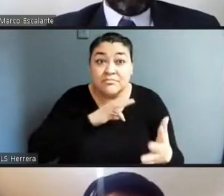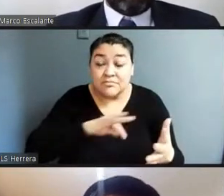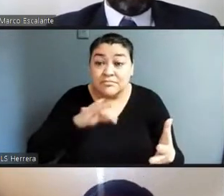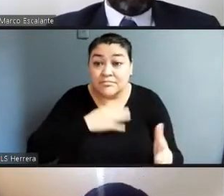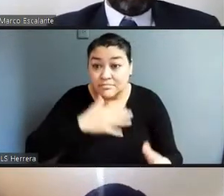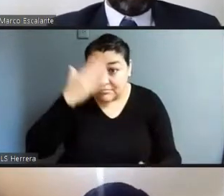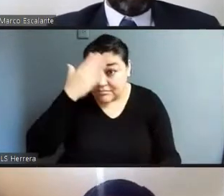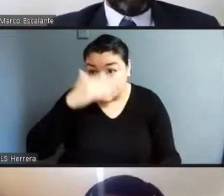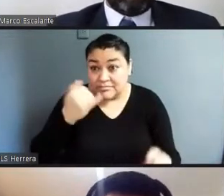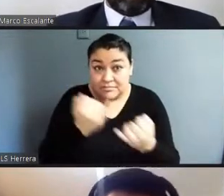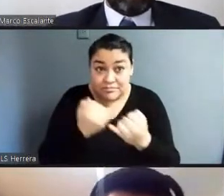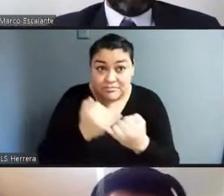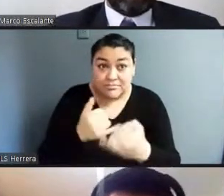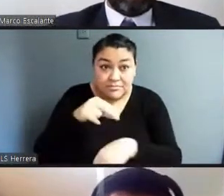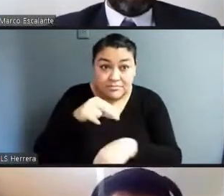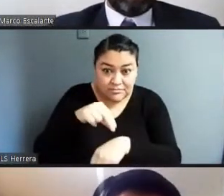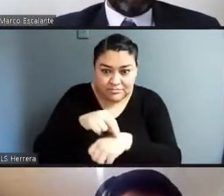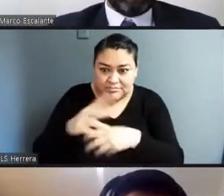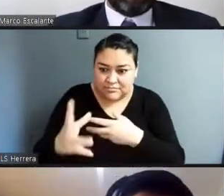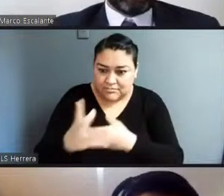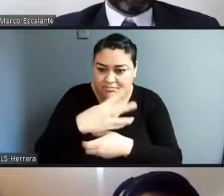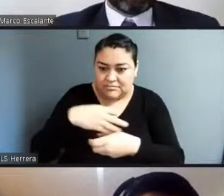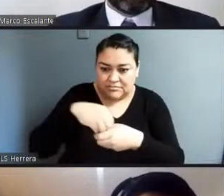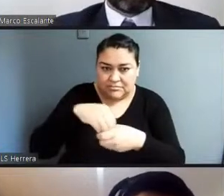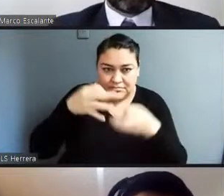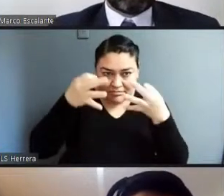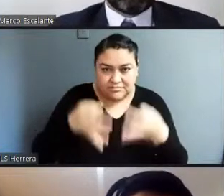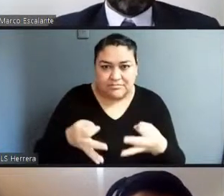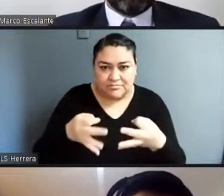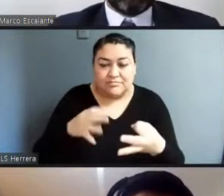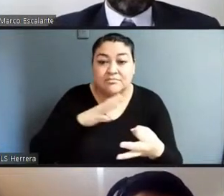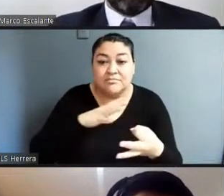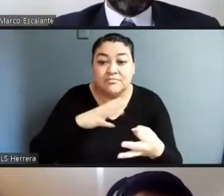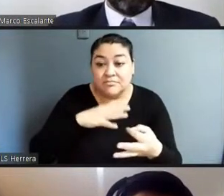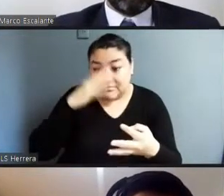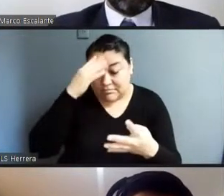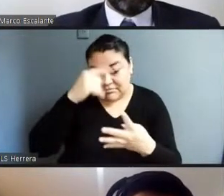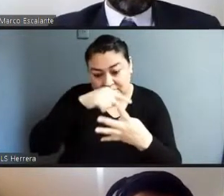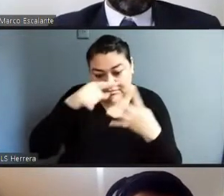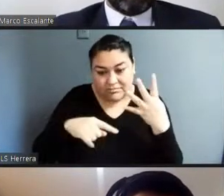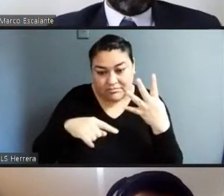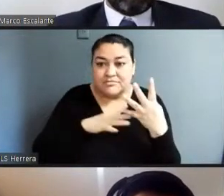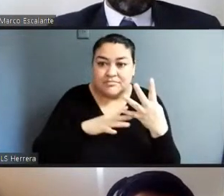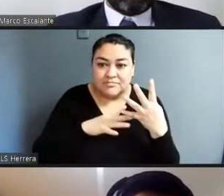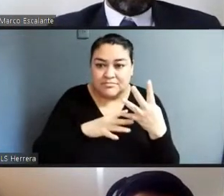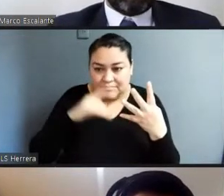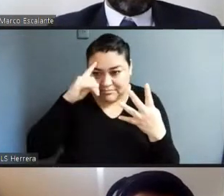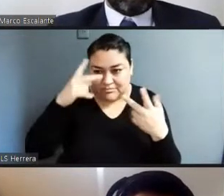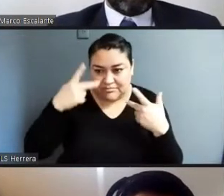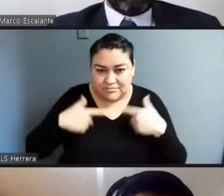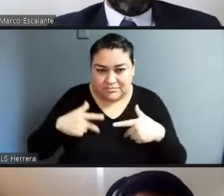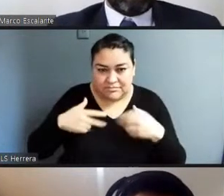are trying to strengthen the training of general practitioners, and there are